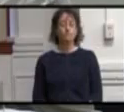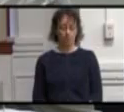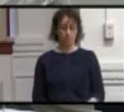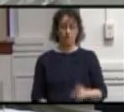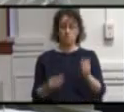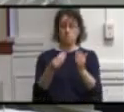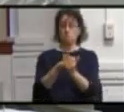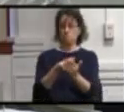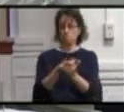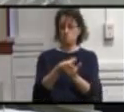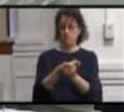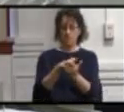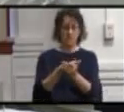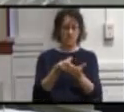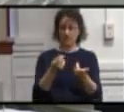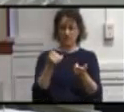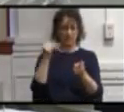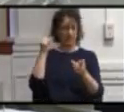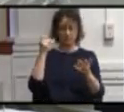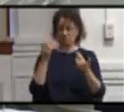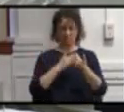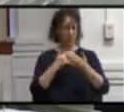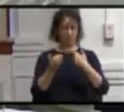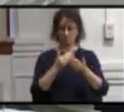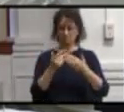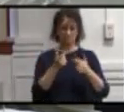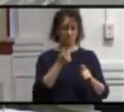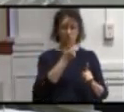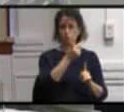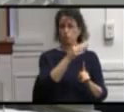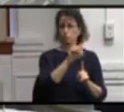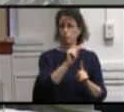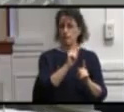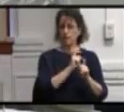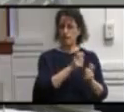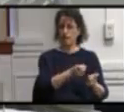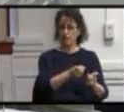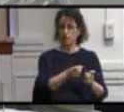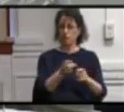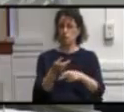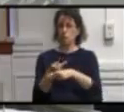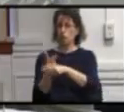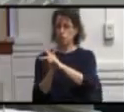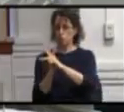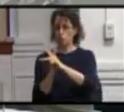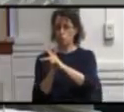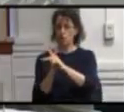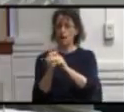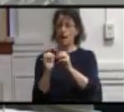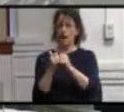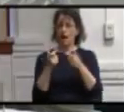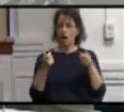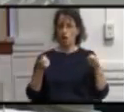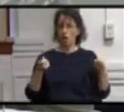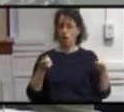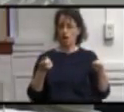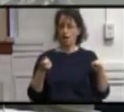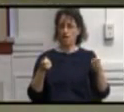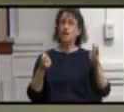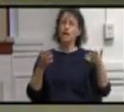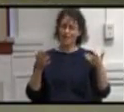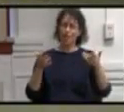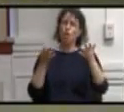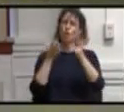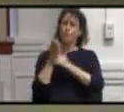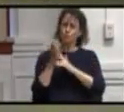money, whether via grants or via loans, is through pre-existing government agencies. So